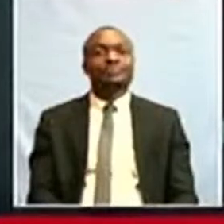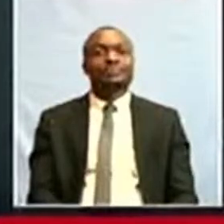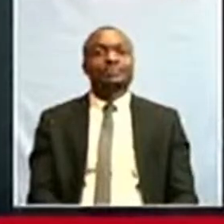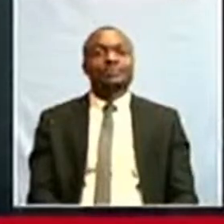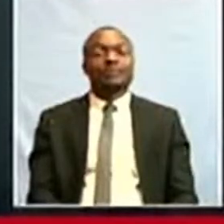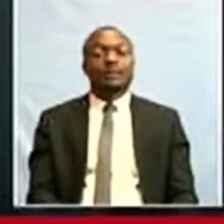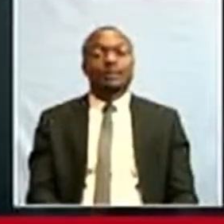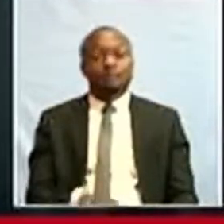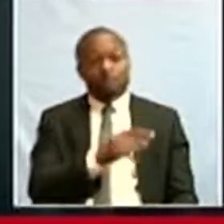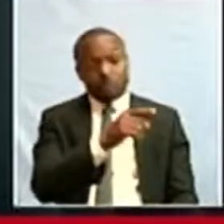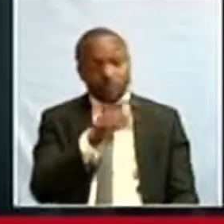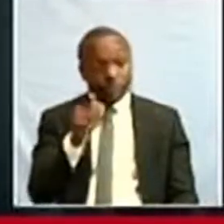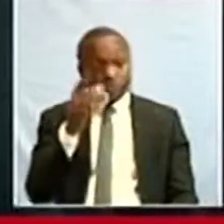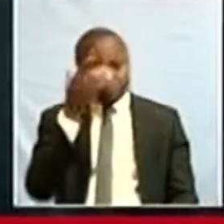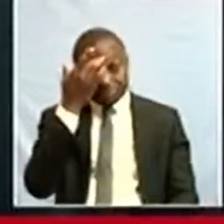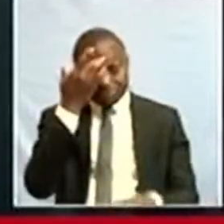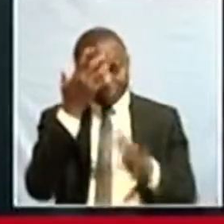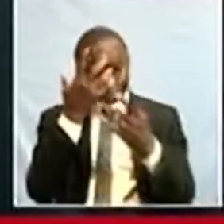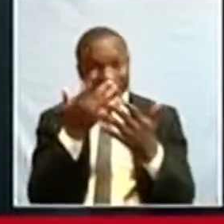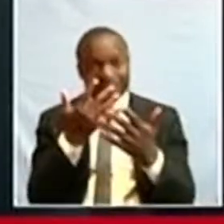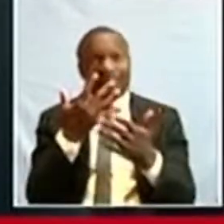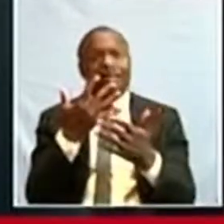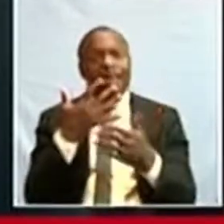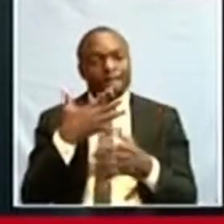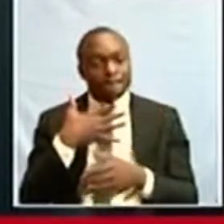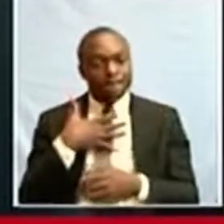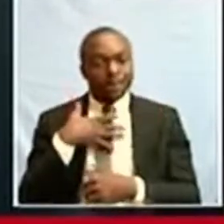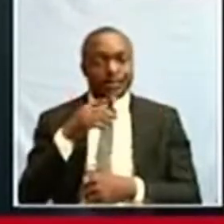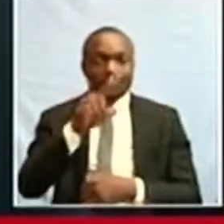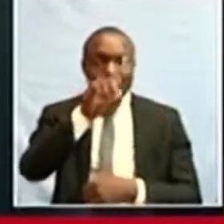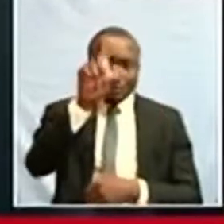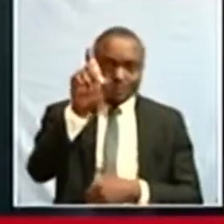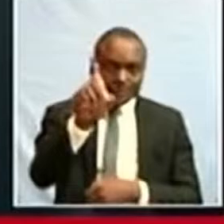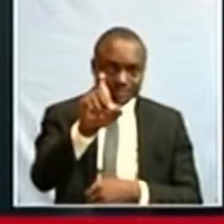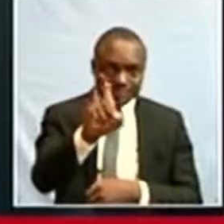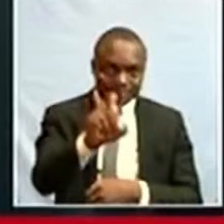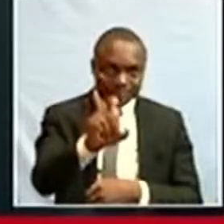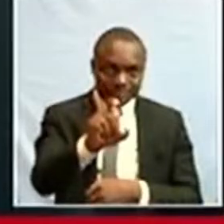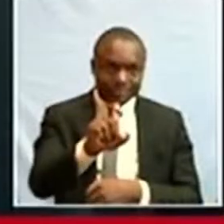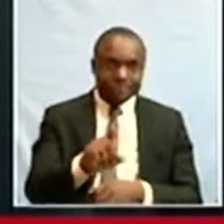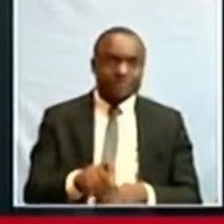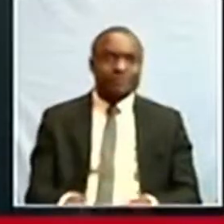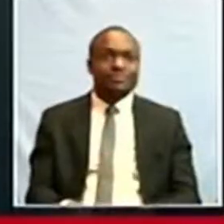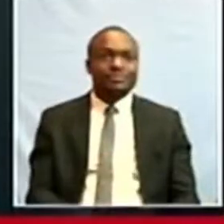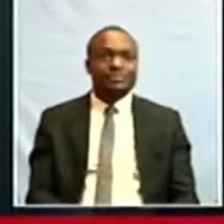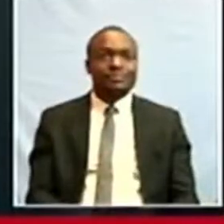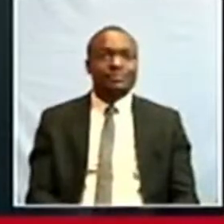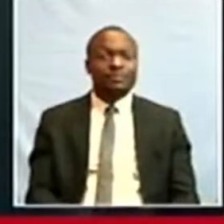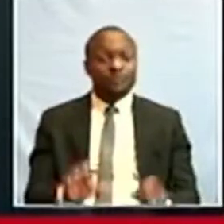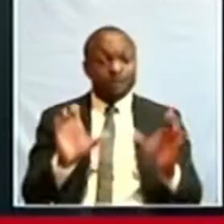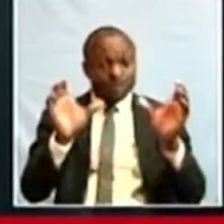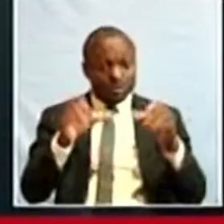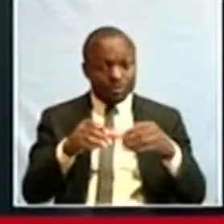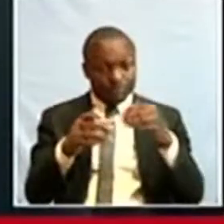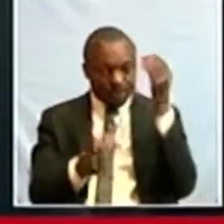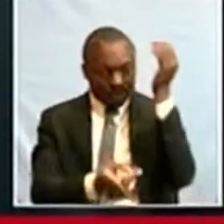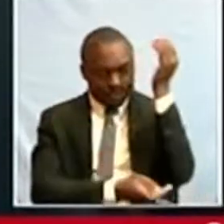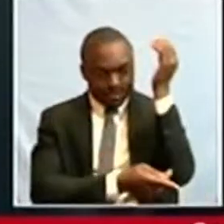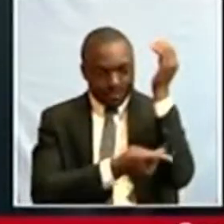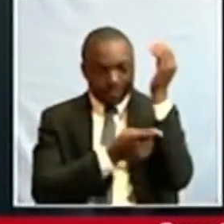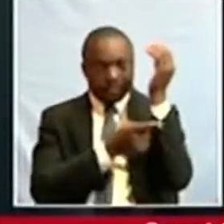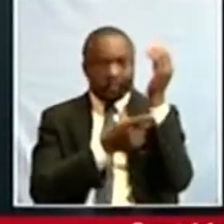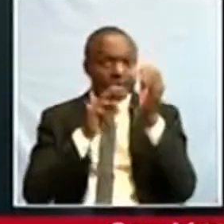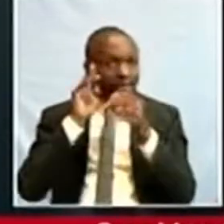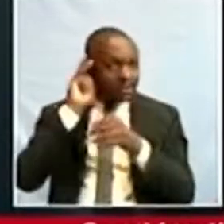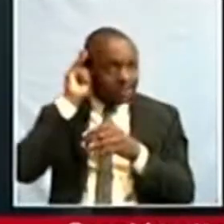as we expect. So my further question is, so then between community development and